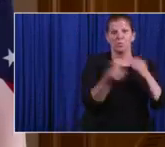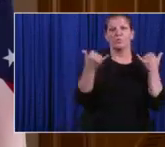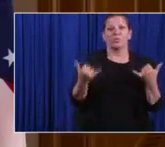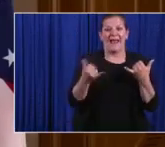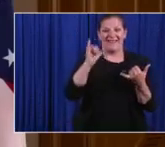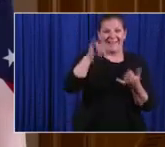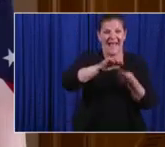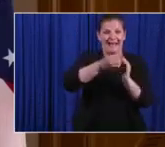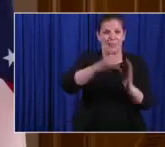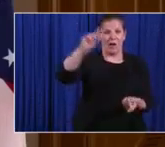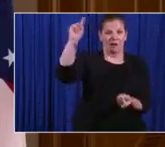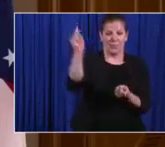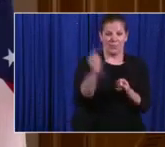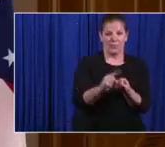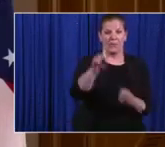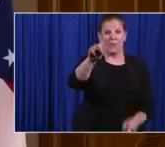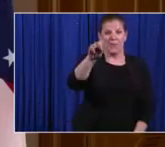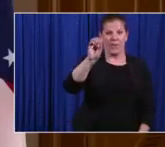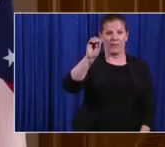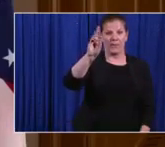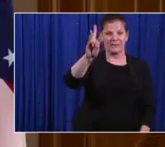to 106.9. That is